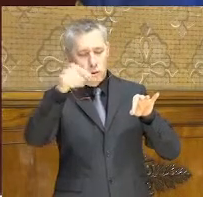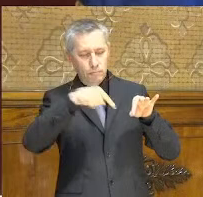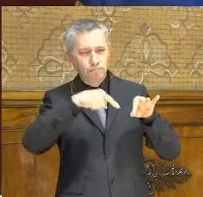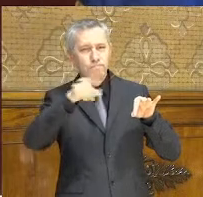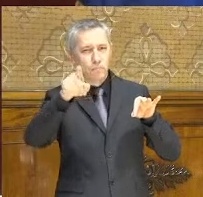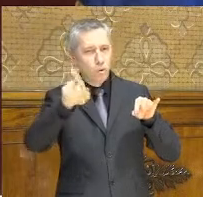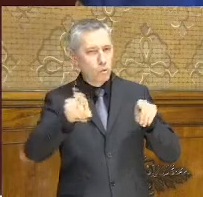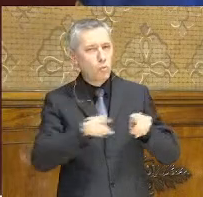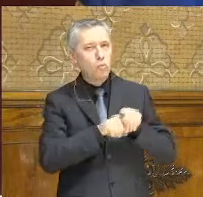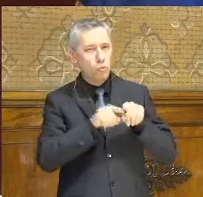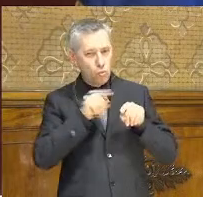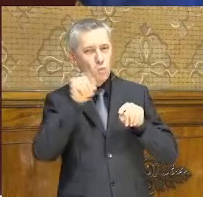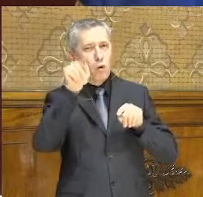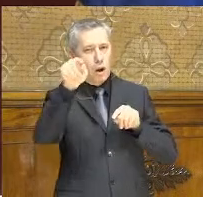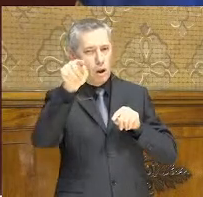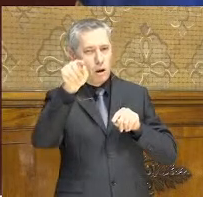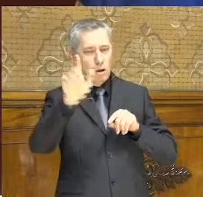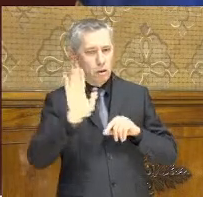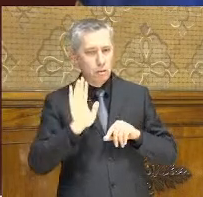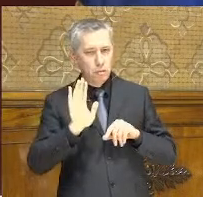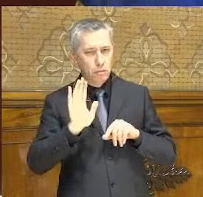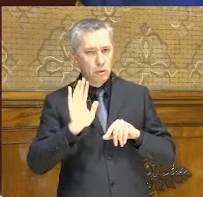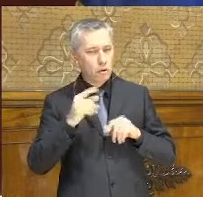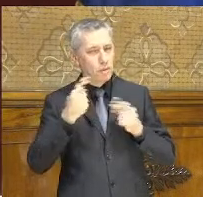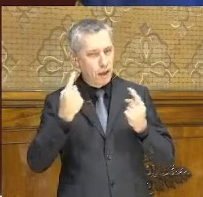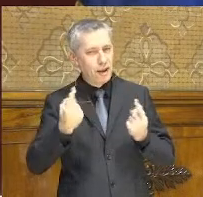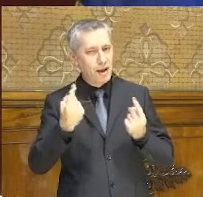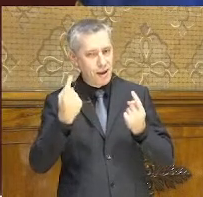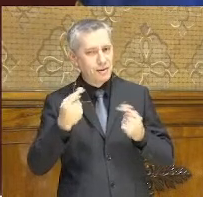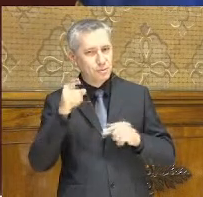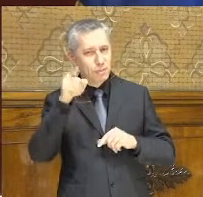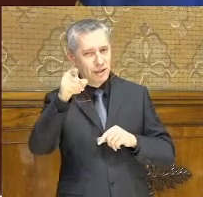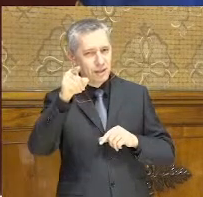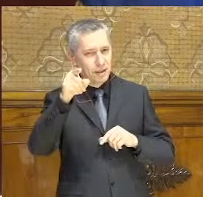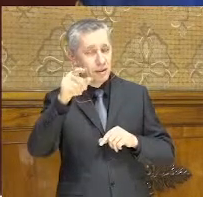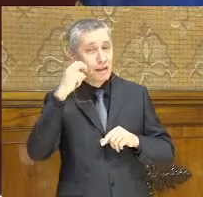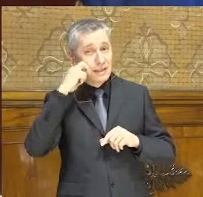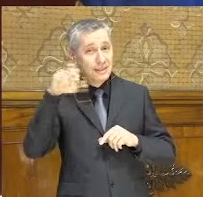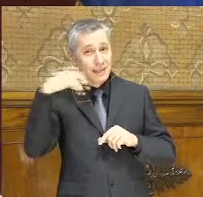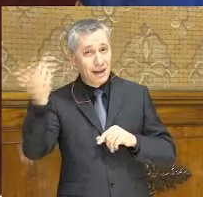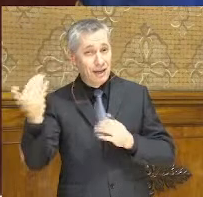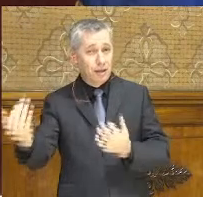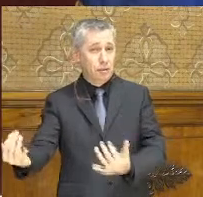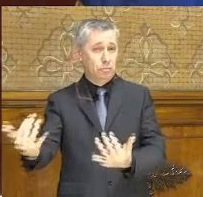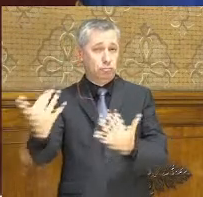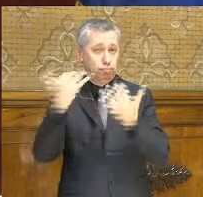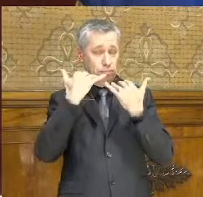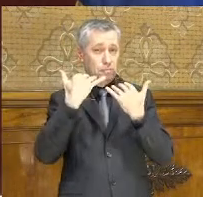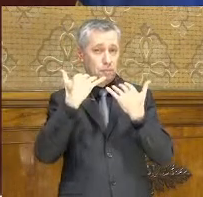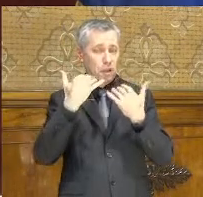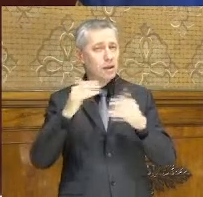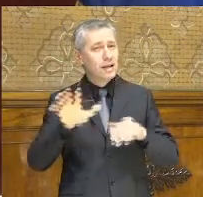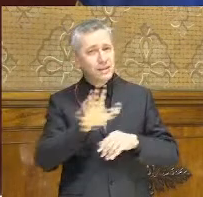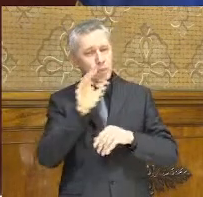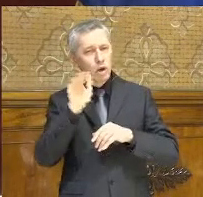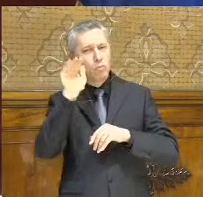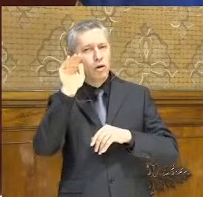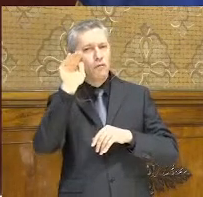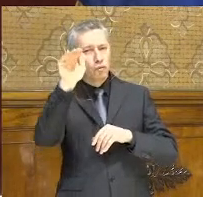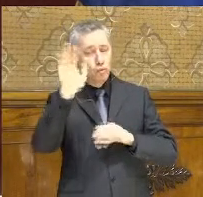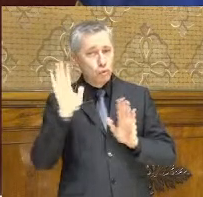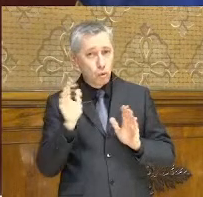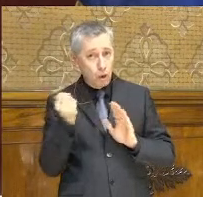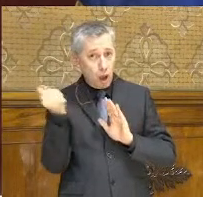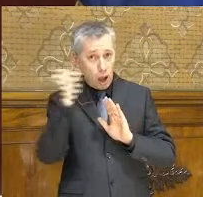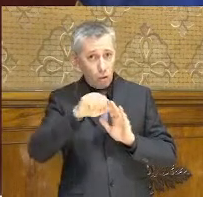and abeyance, waiting for the barbarians. Will futurity bring back the lost freedoms